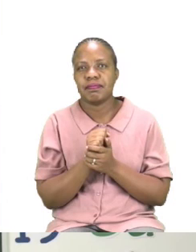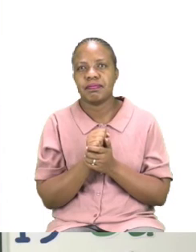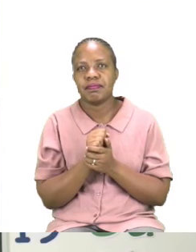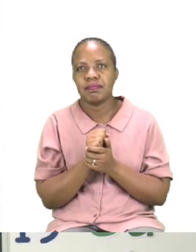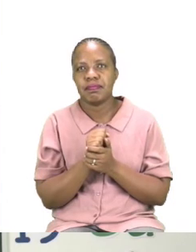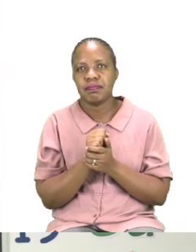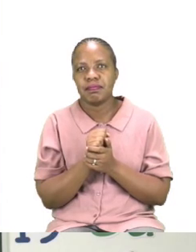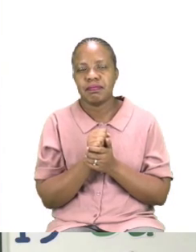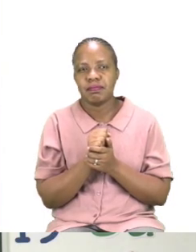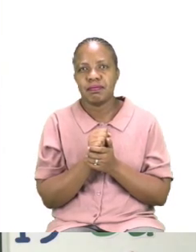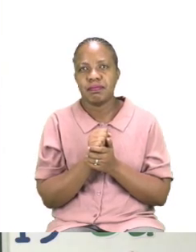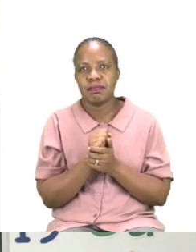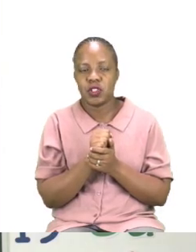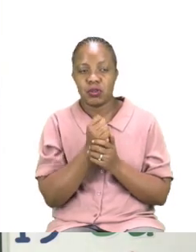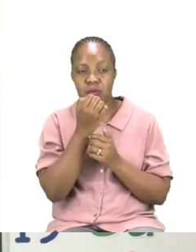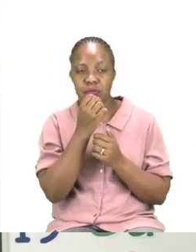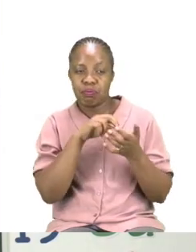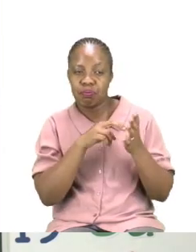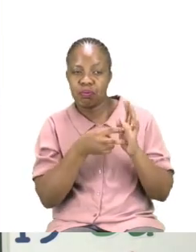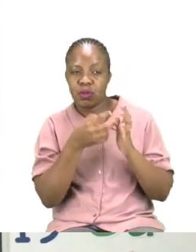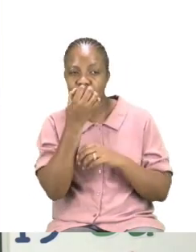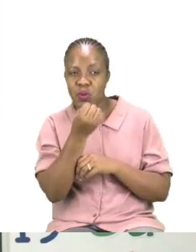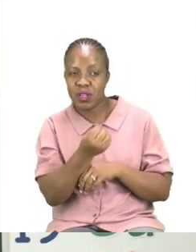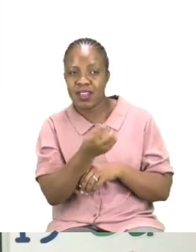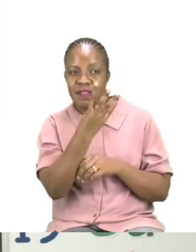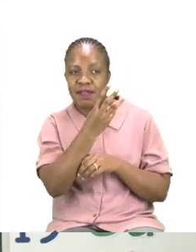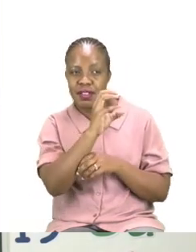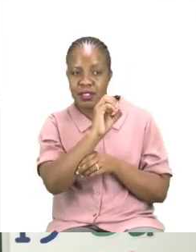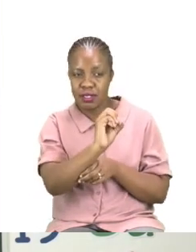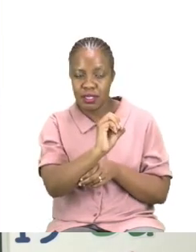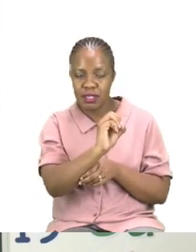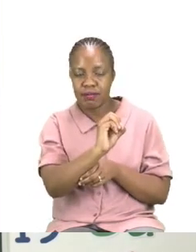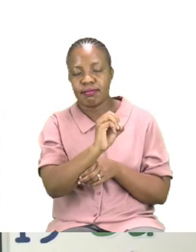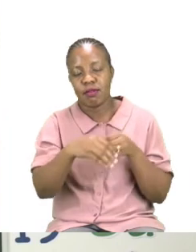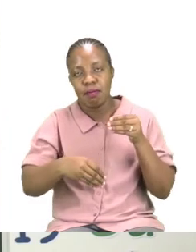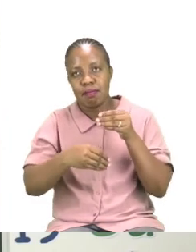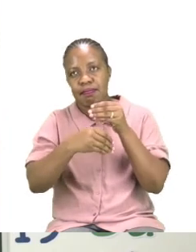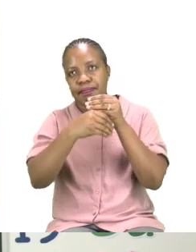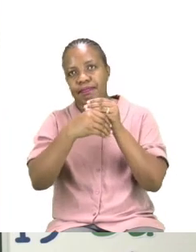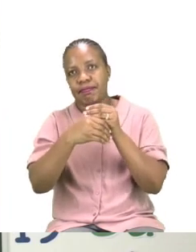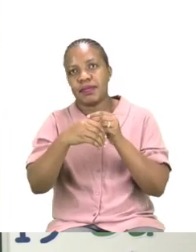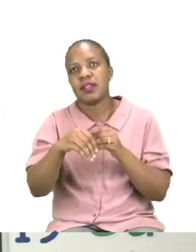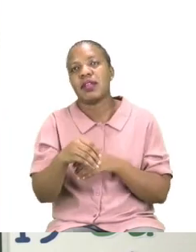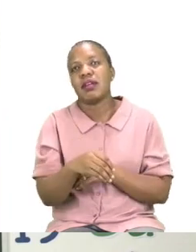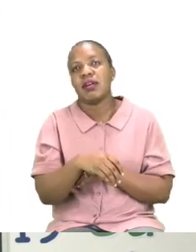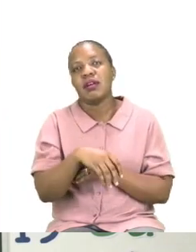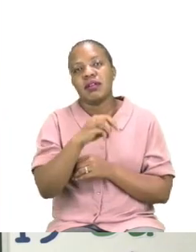So we have 60 and 30. So we need to write it down. It will